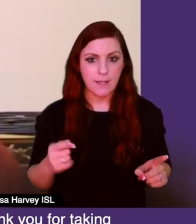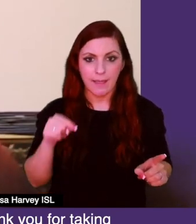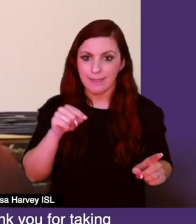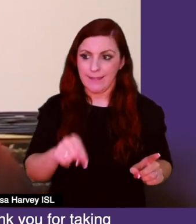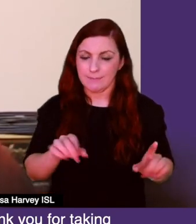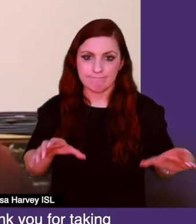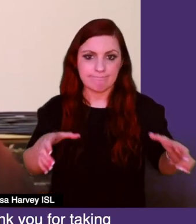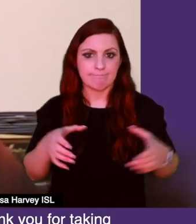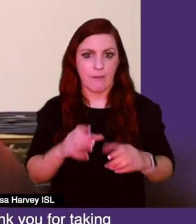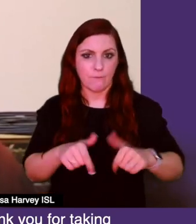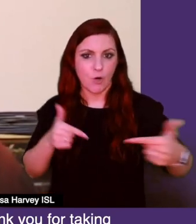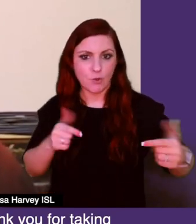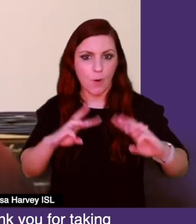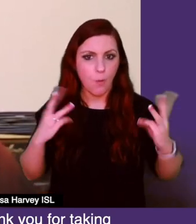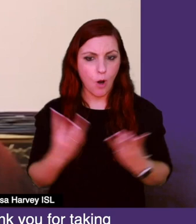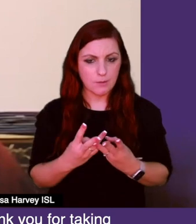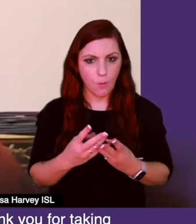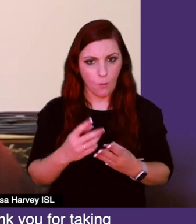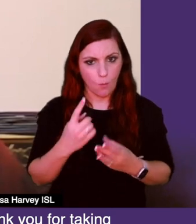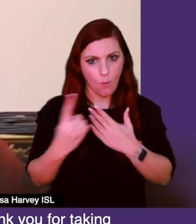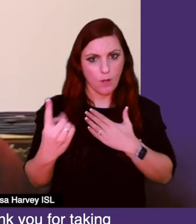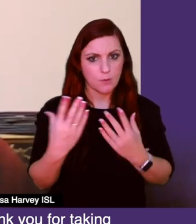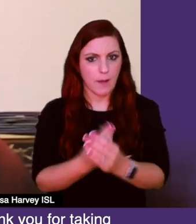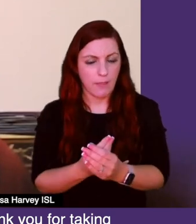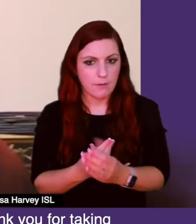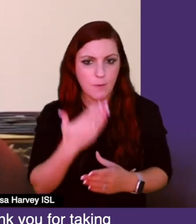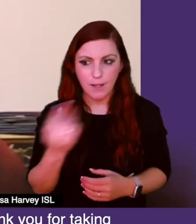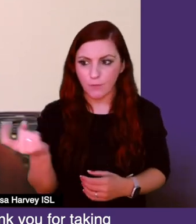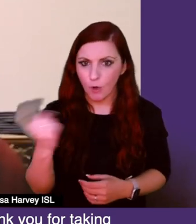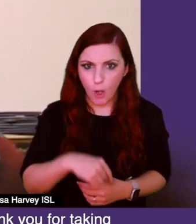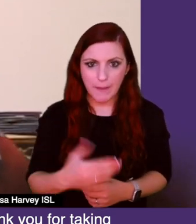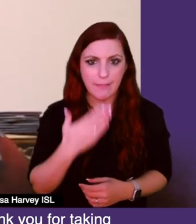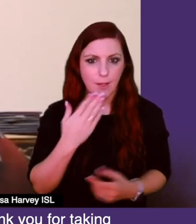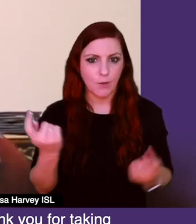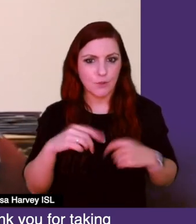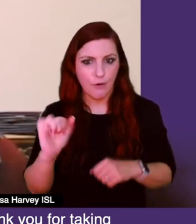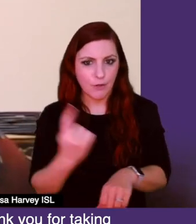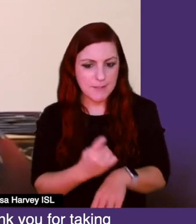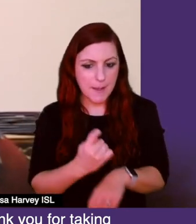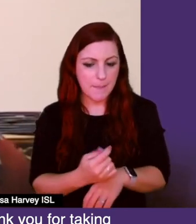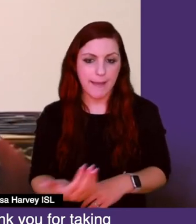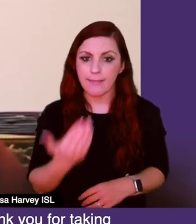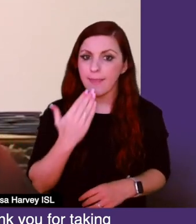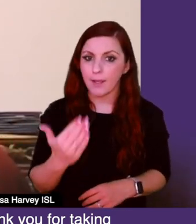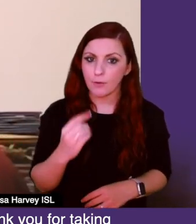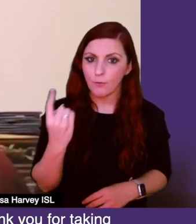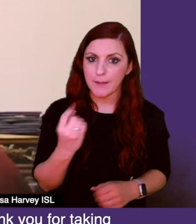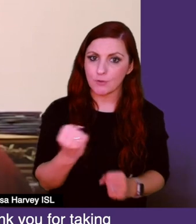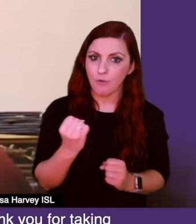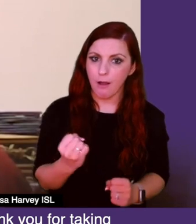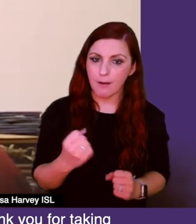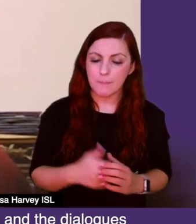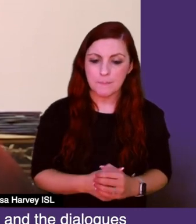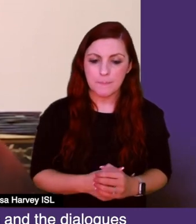we are one. And thank you for coming. Thank you for taking that leap. Thank you for sharing your time. And thank you for